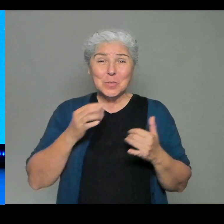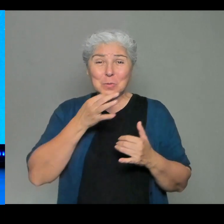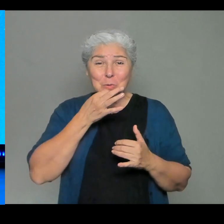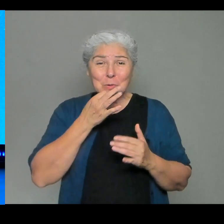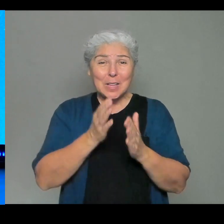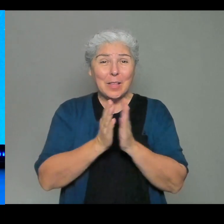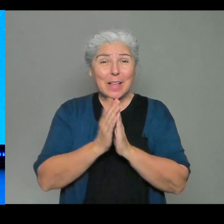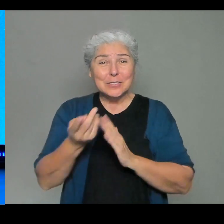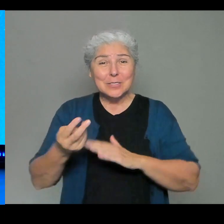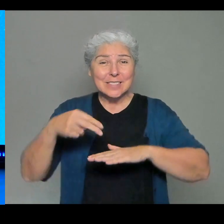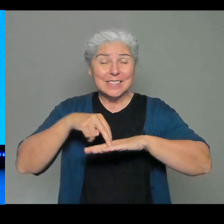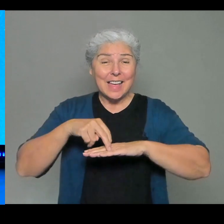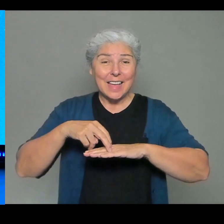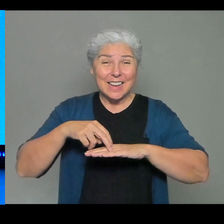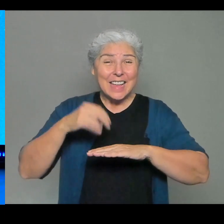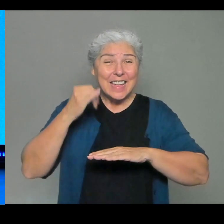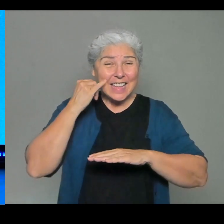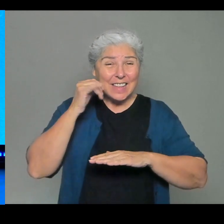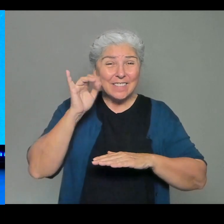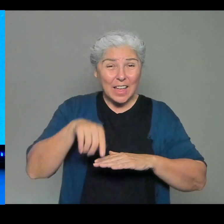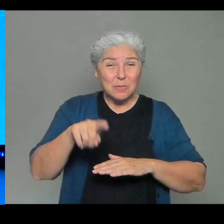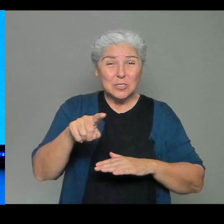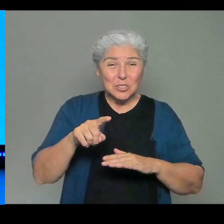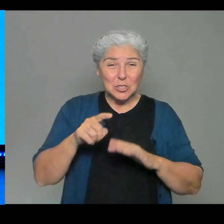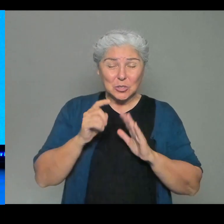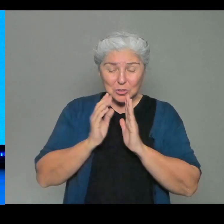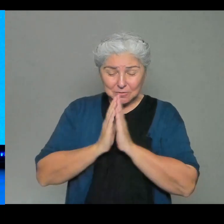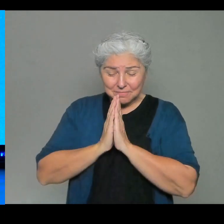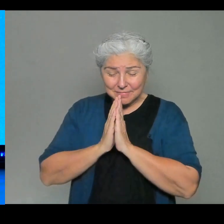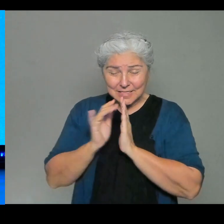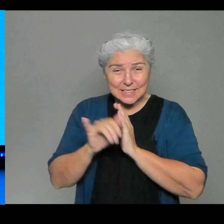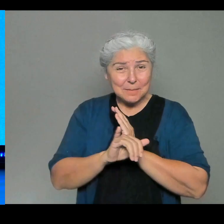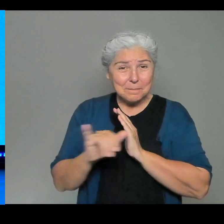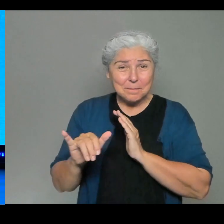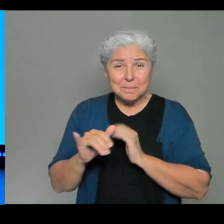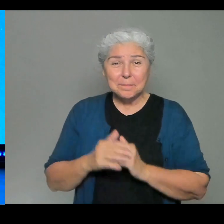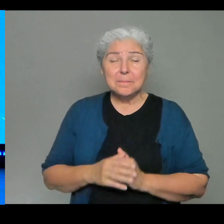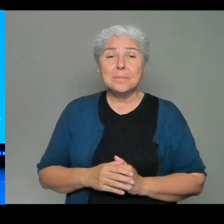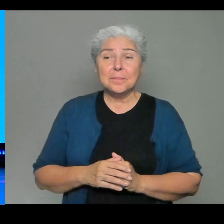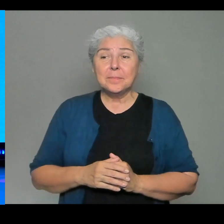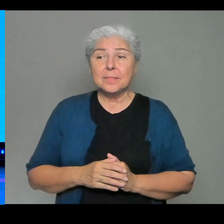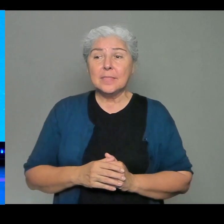As eyes are closed and our heads are bowed, in a minute I'm going to ask you to stand up if you prayed that prayer.